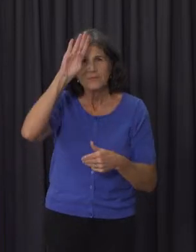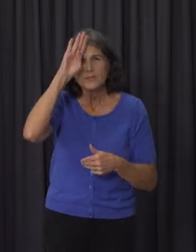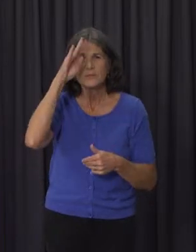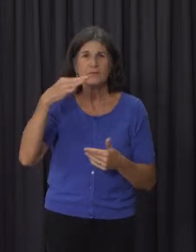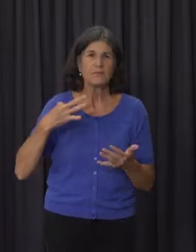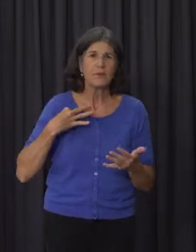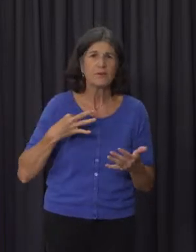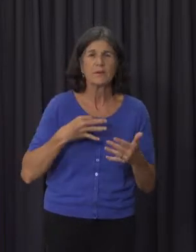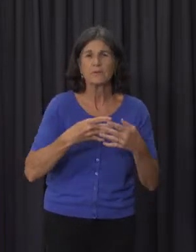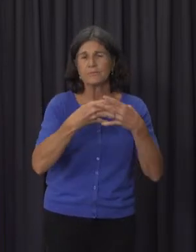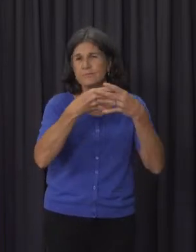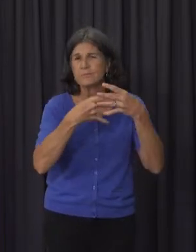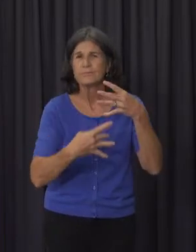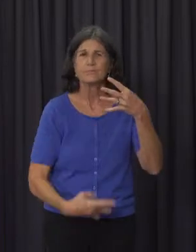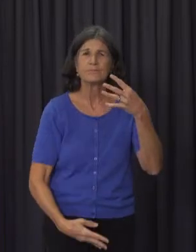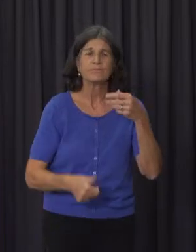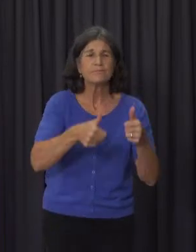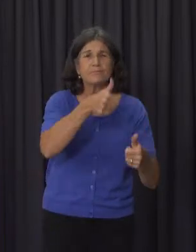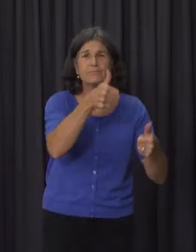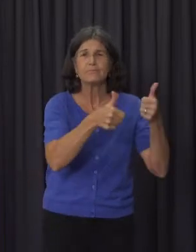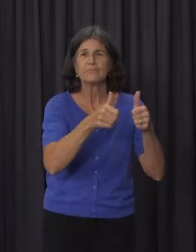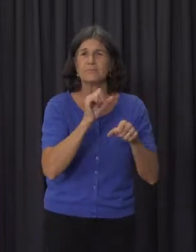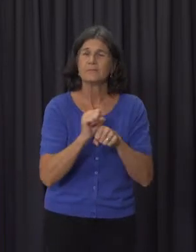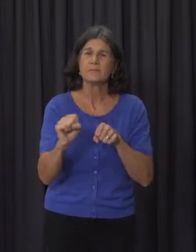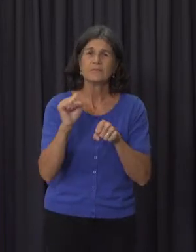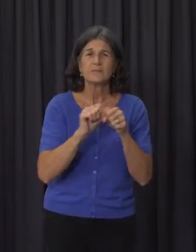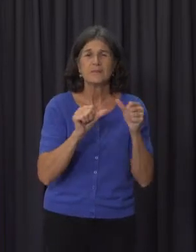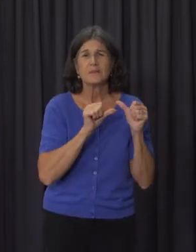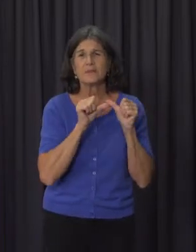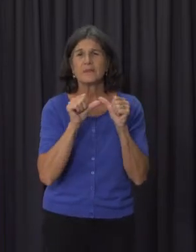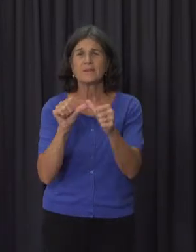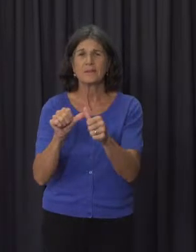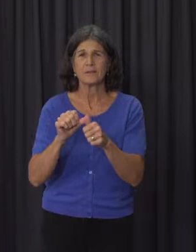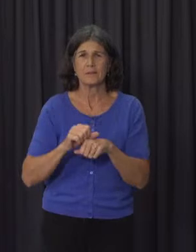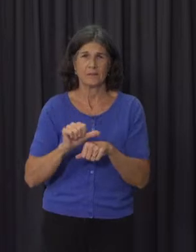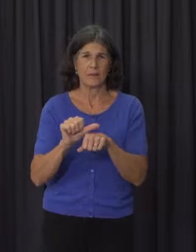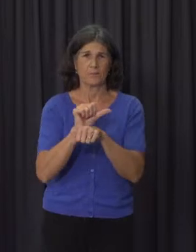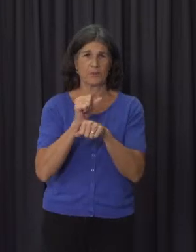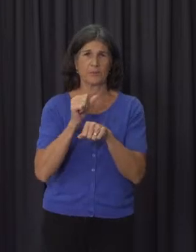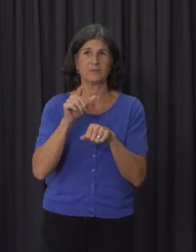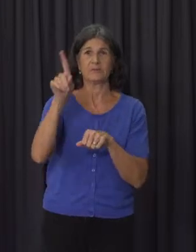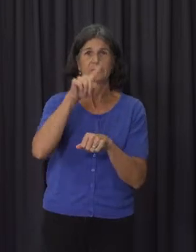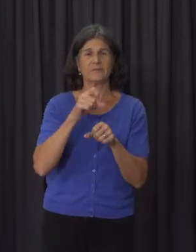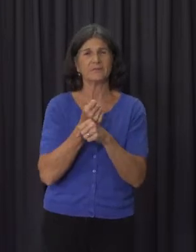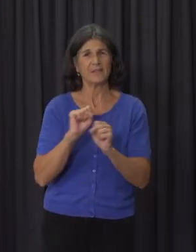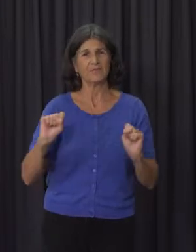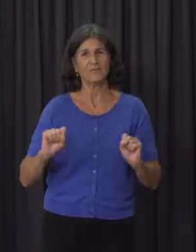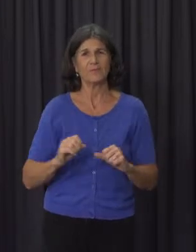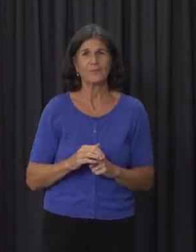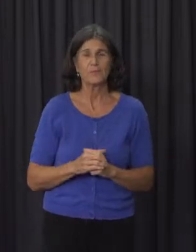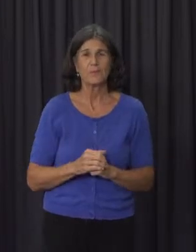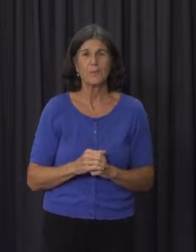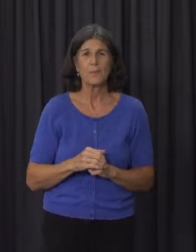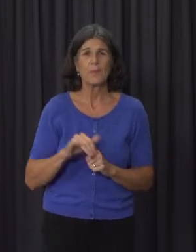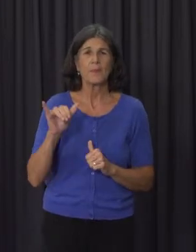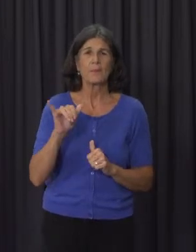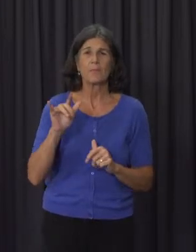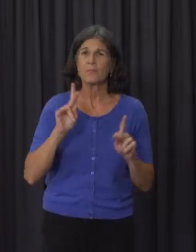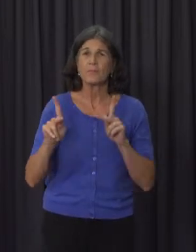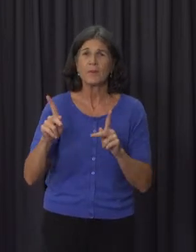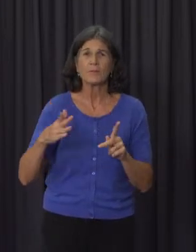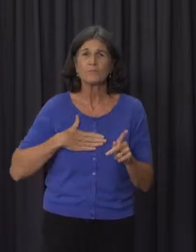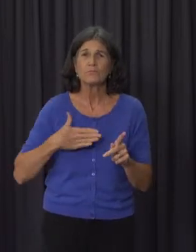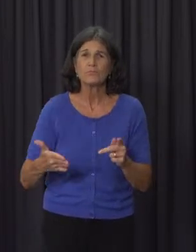thank everyone who has stepped forward to volunteer or offered support to their fellow Albertans, especially those being evacuated from their